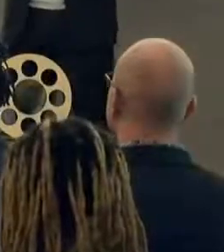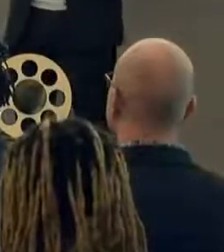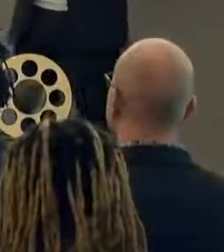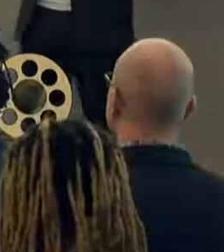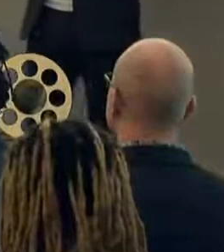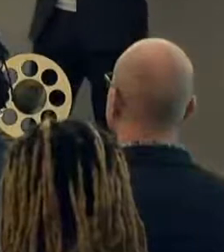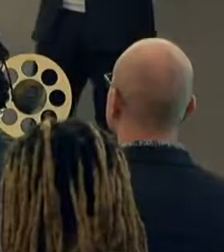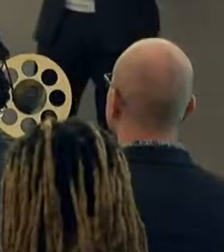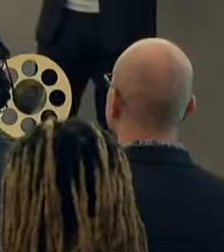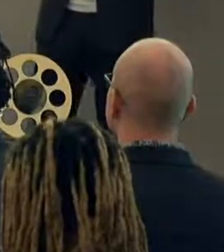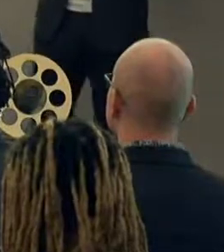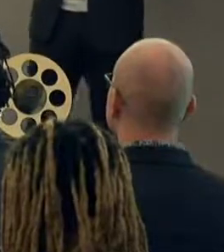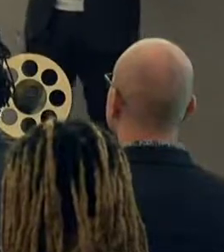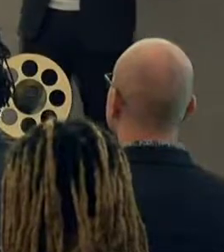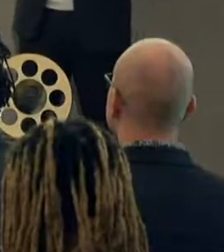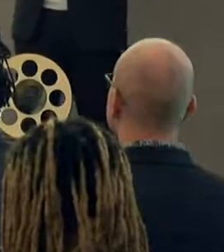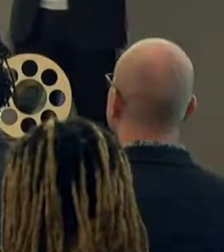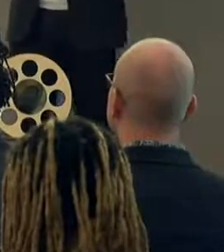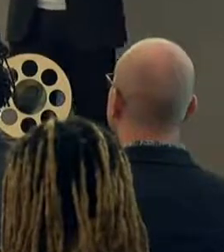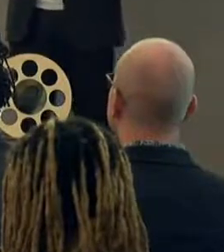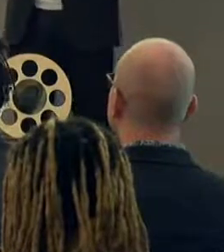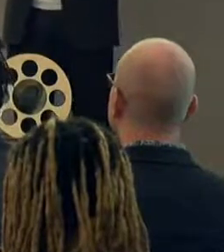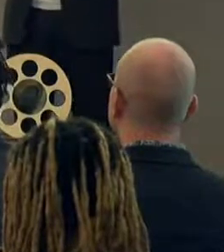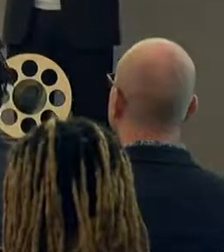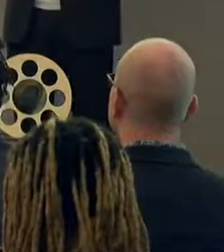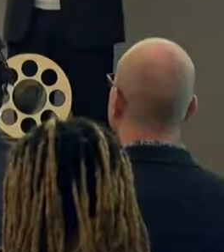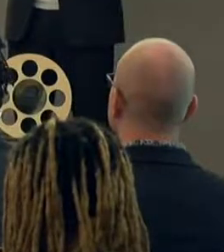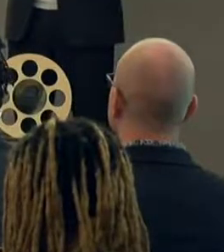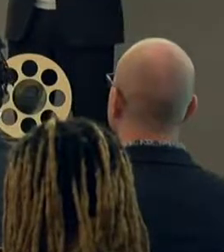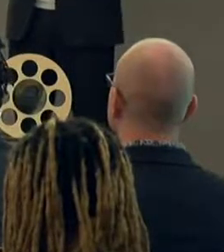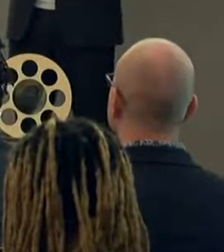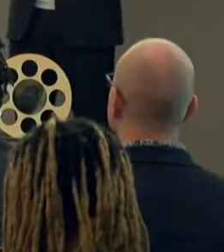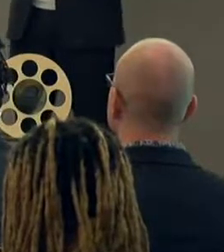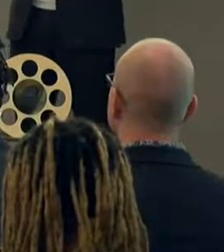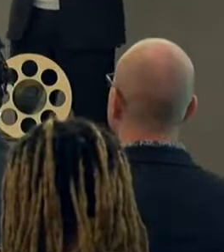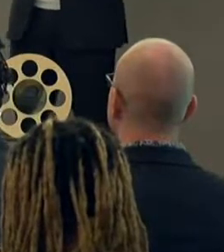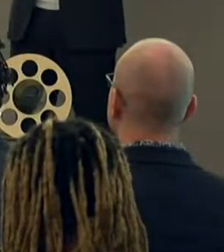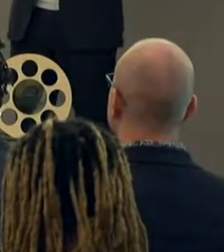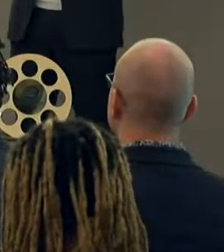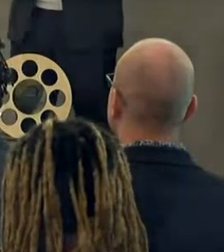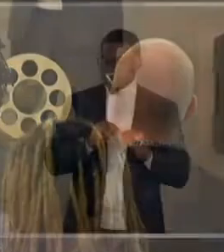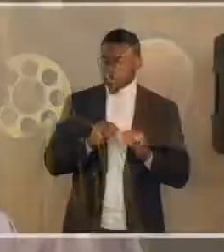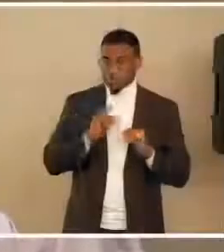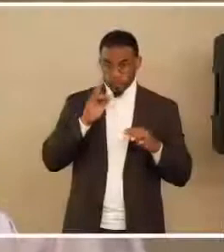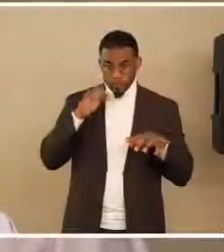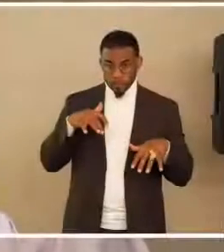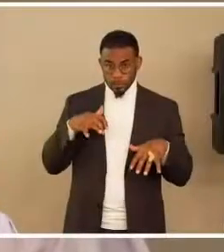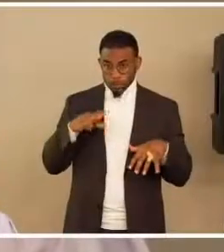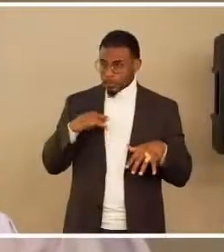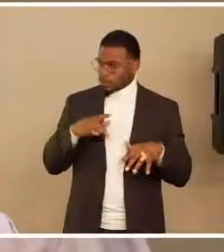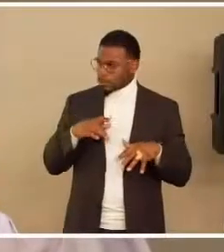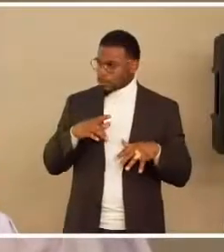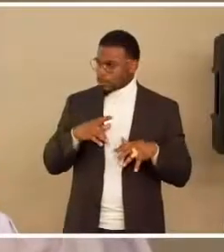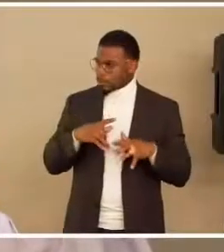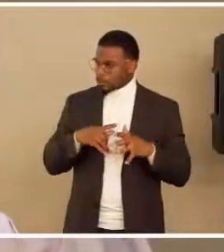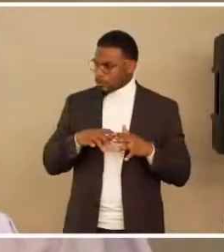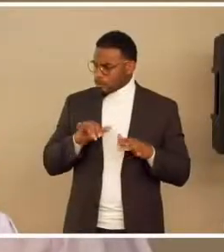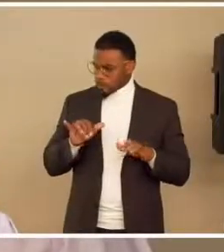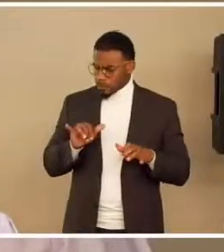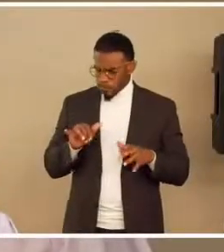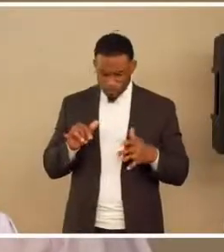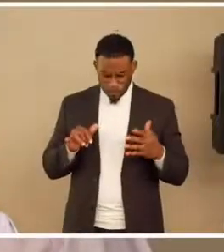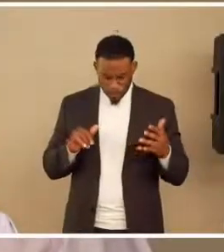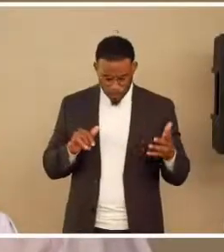like, has struck you? Yes, I see that some here, like, for example, people are more shocked by what was the thing,